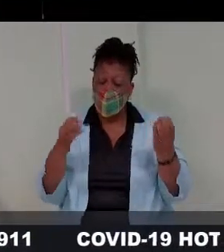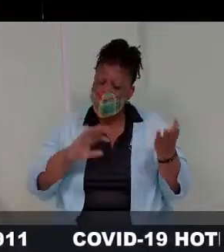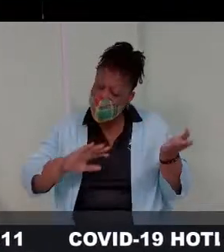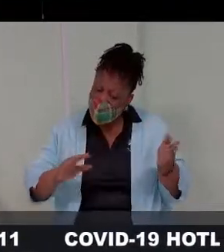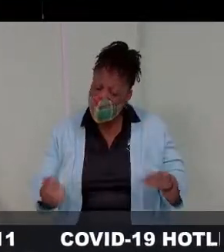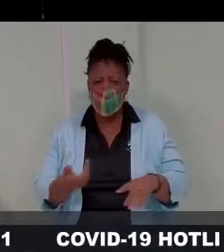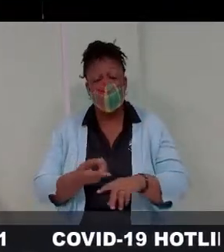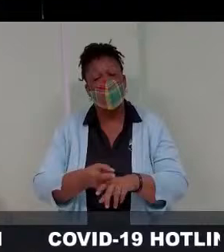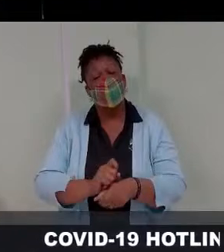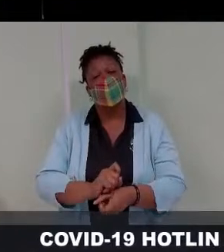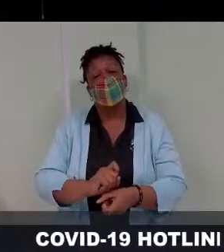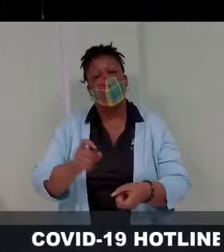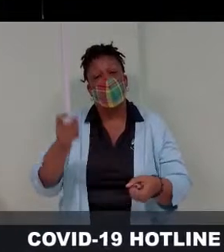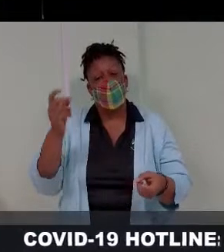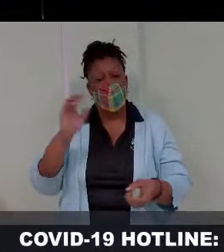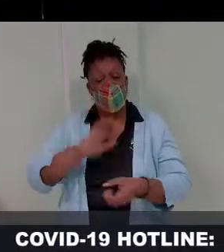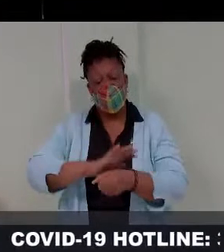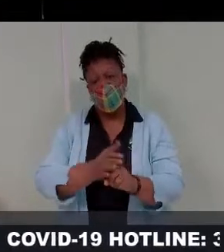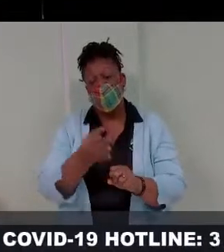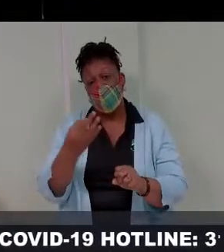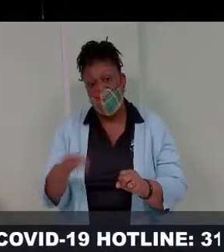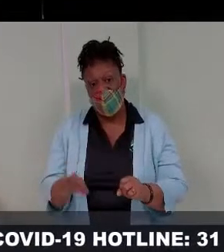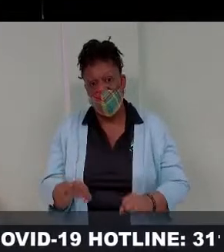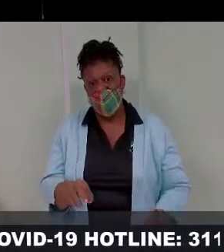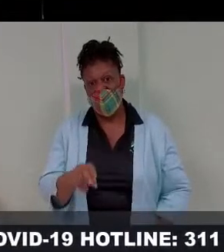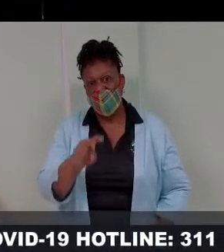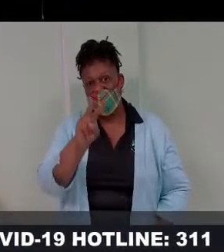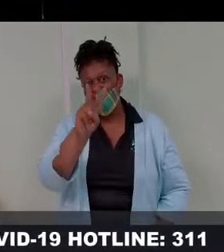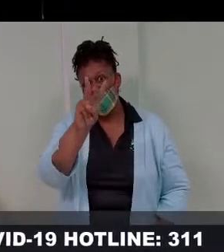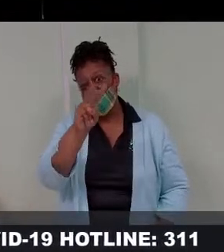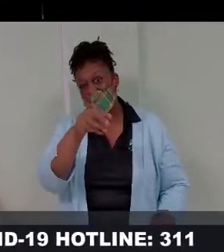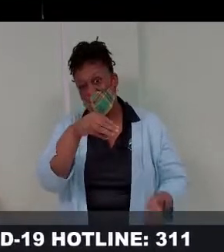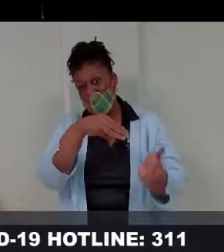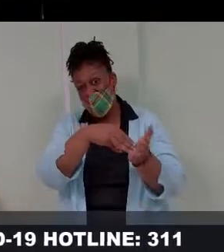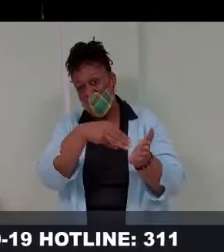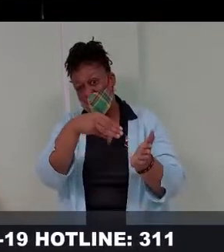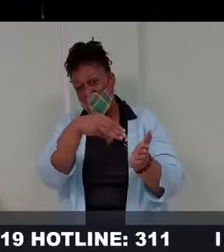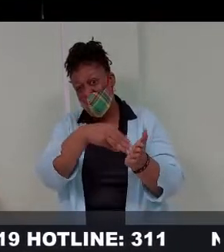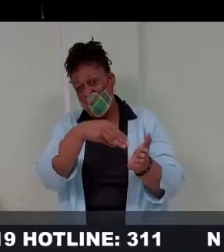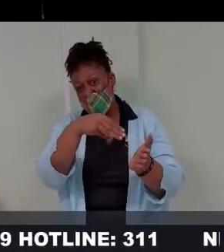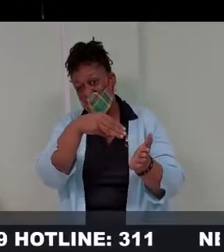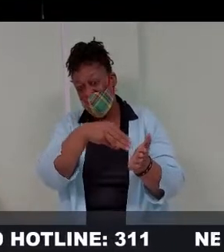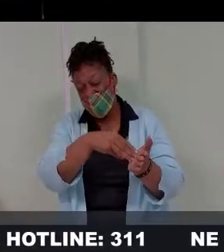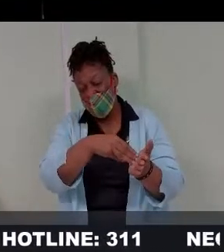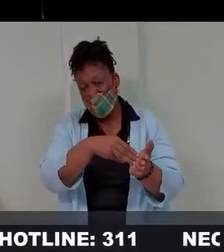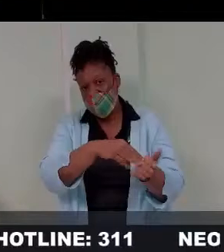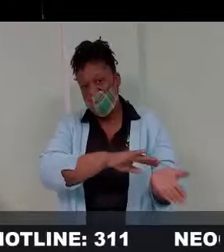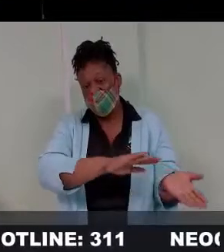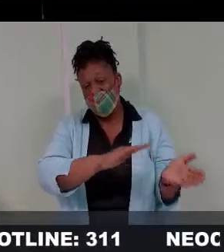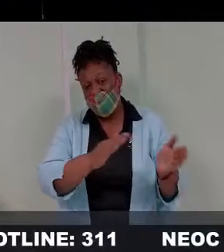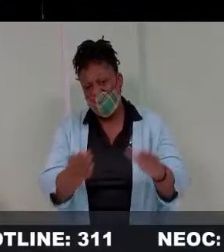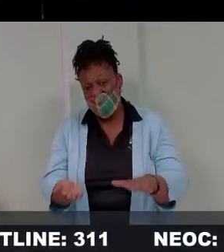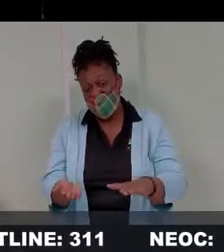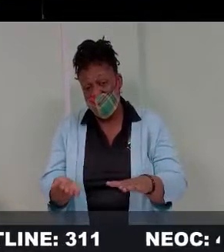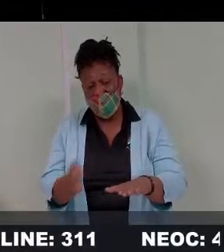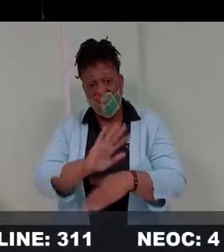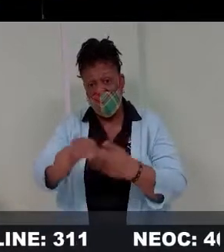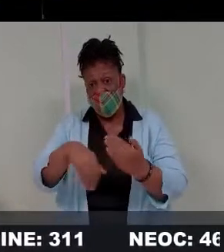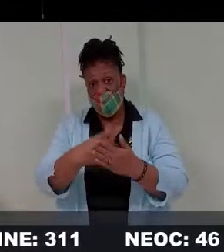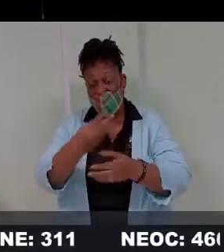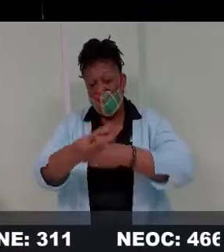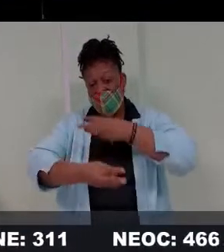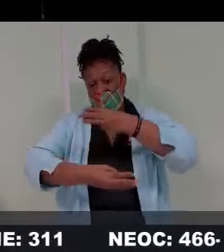from COVID-19, over 2 million deaths worldwide from the COVID-19 itself.